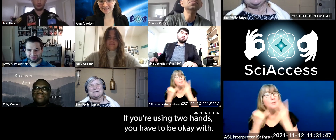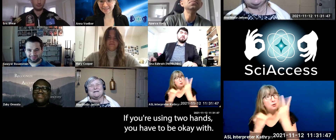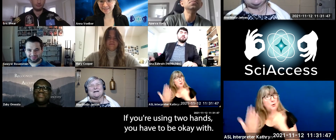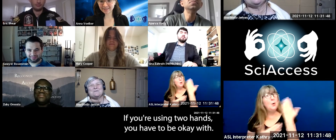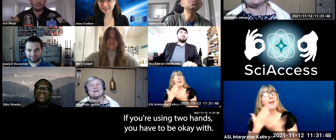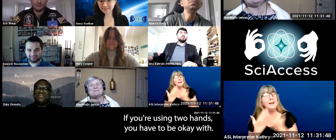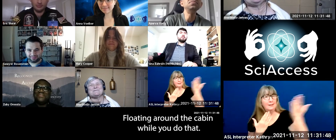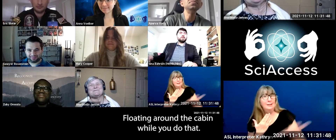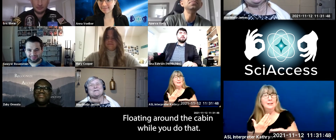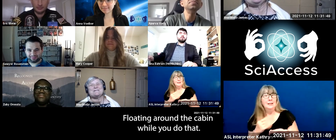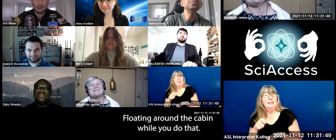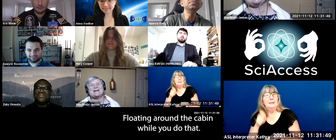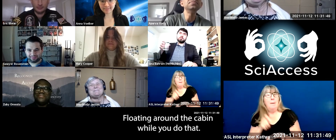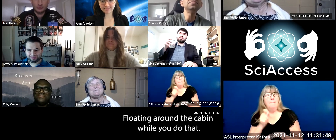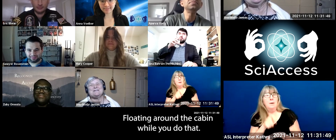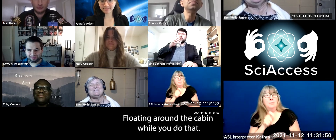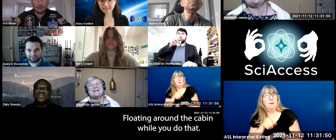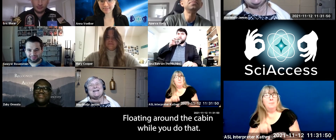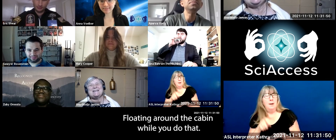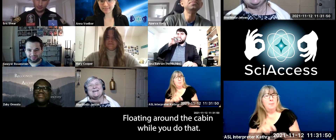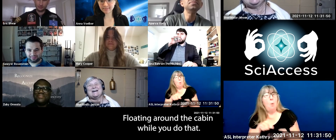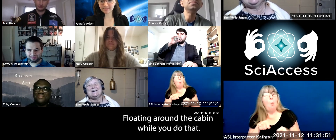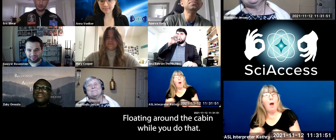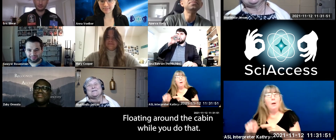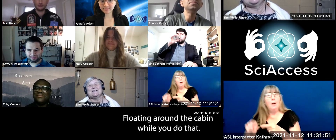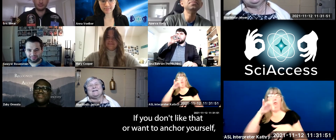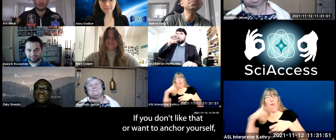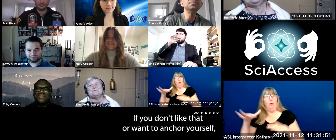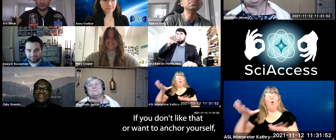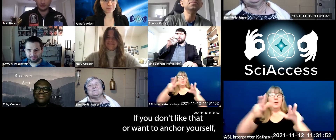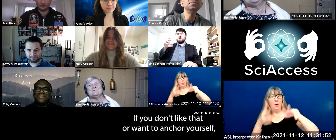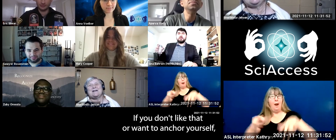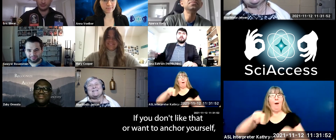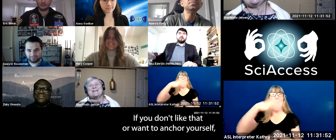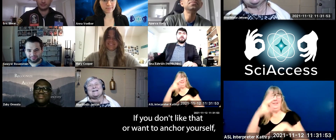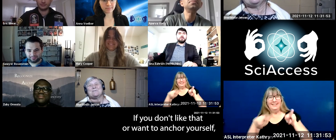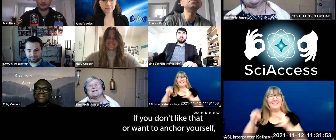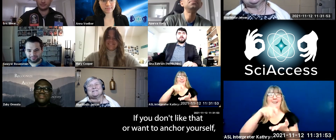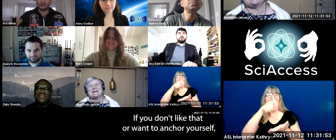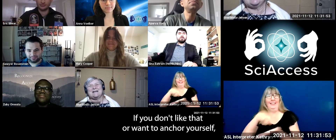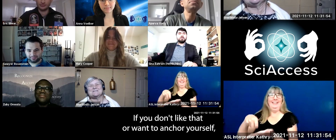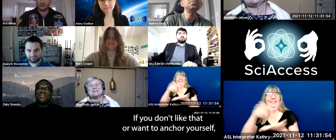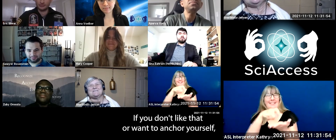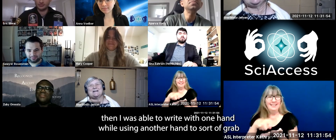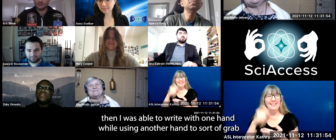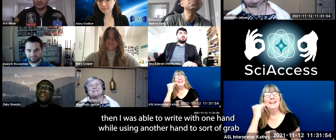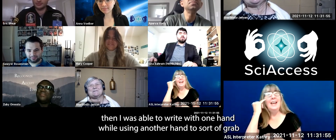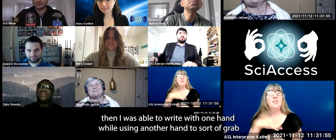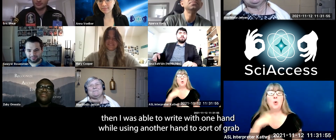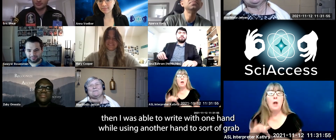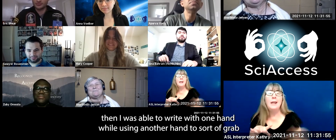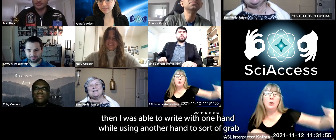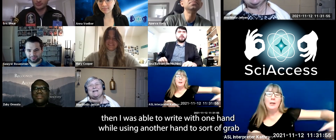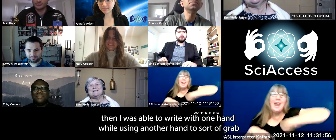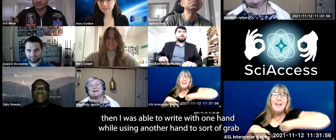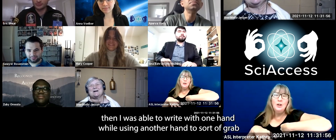to be okay with floating around the cabin while you do that. If you don't like that or wanted to anchor yourself, then I was able to